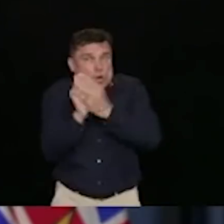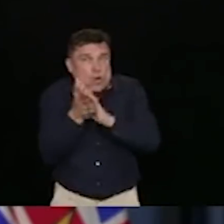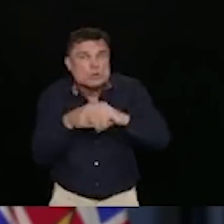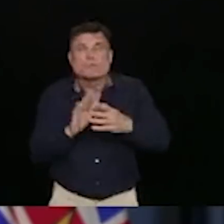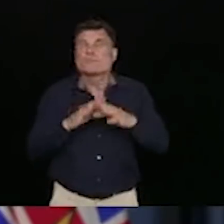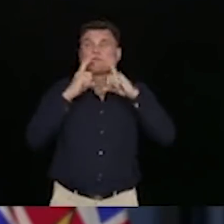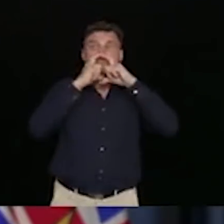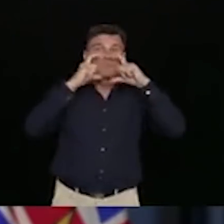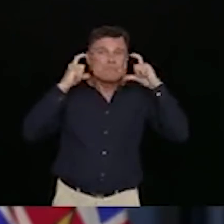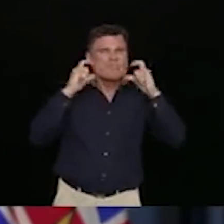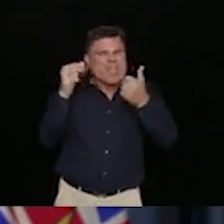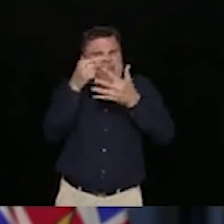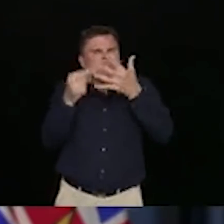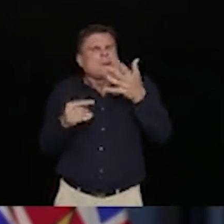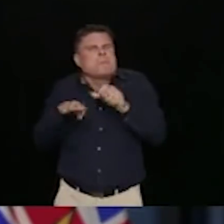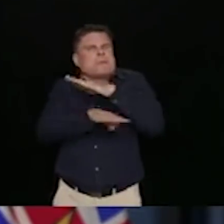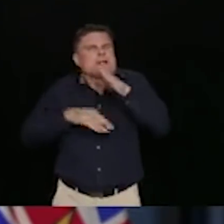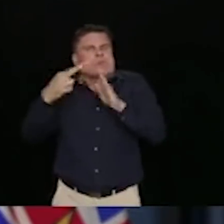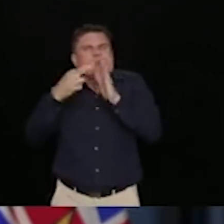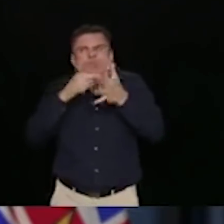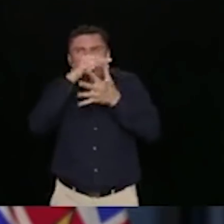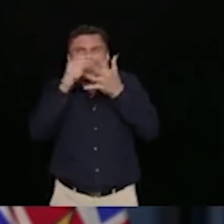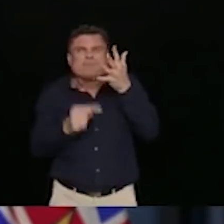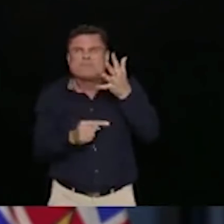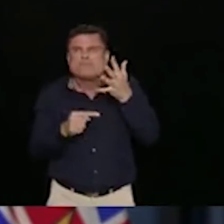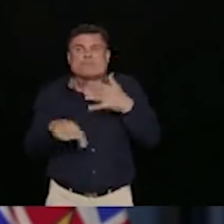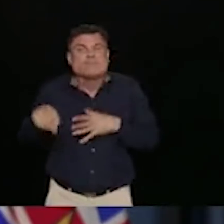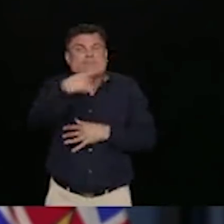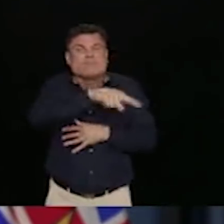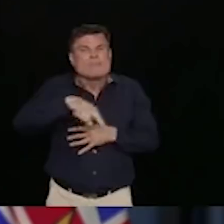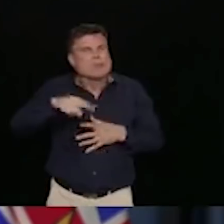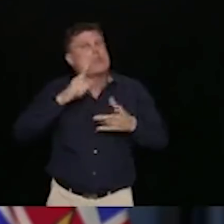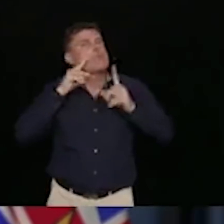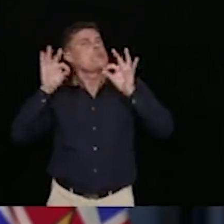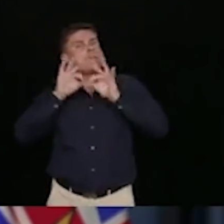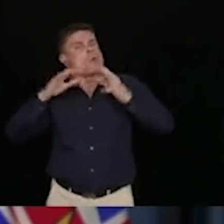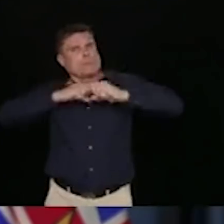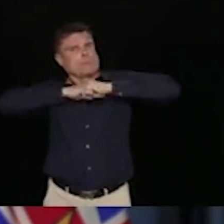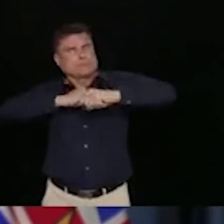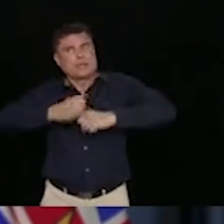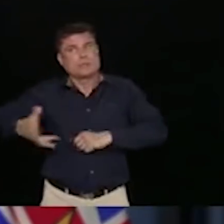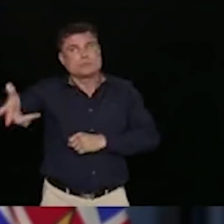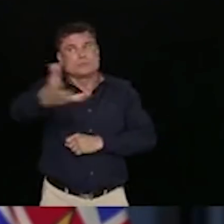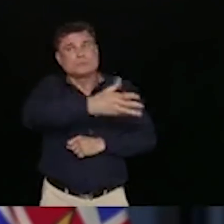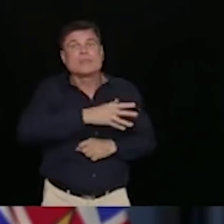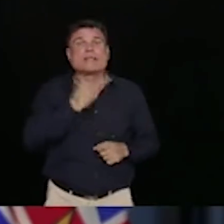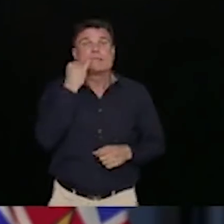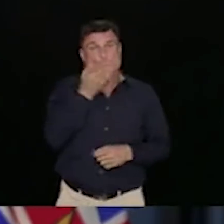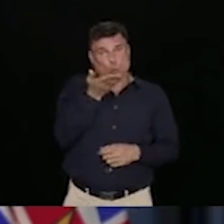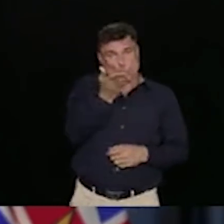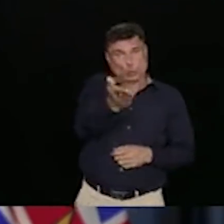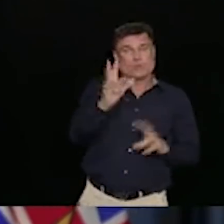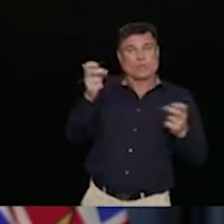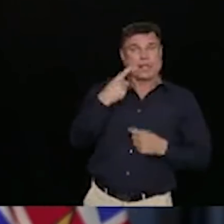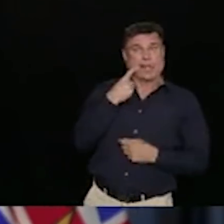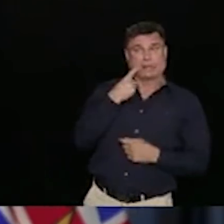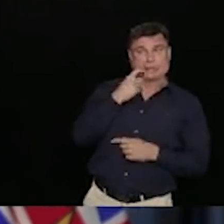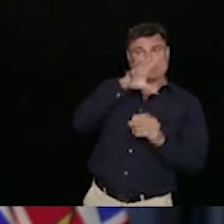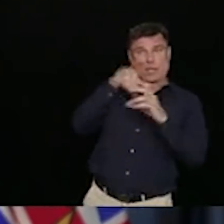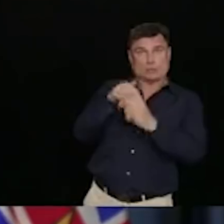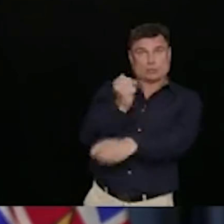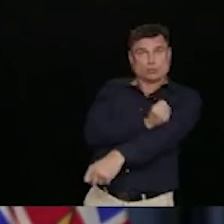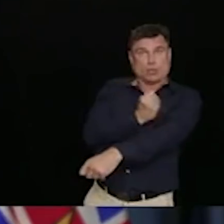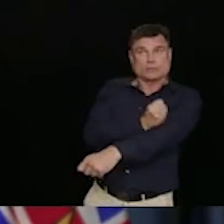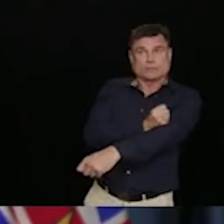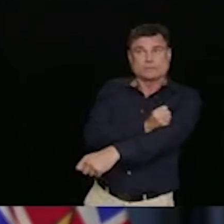do that. Those are conscious decisions people can make to protect themselves. When you're addicted to opioids, you're not making conscious decisions other